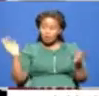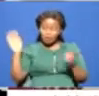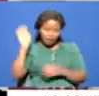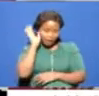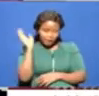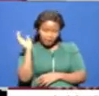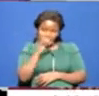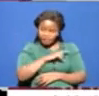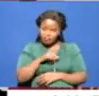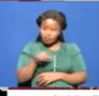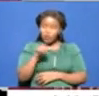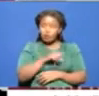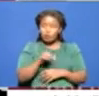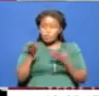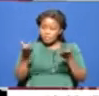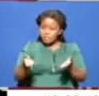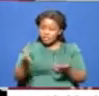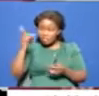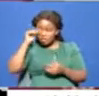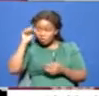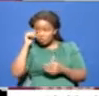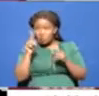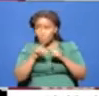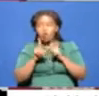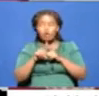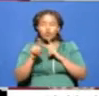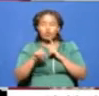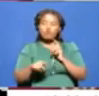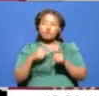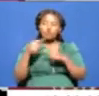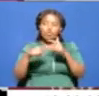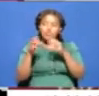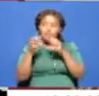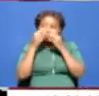are live from here from the coast. And of course, we'll be giving you daily updates on what is happening here. Timothy Kipunusu.